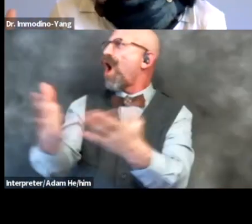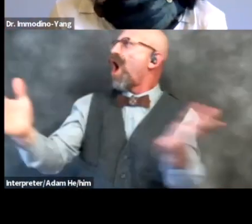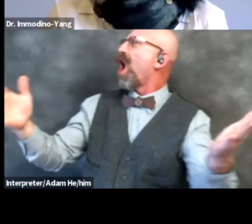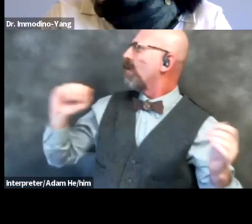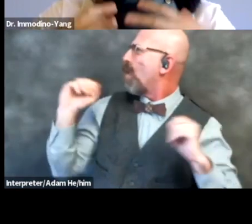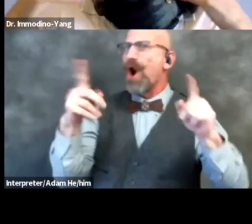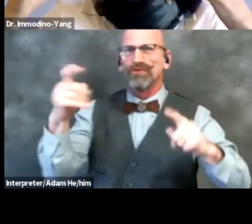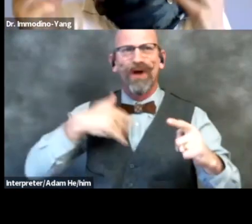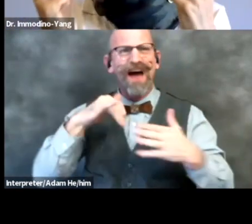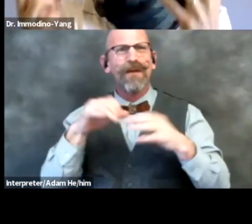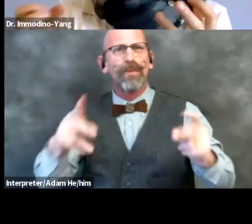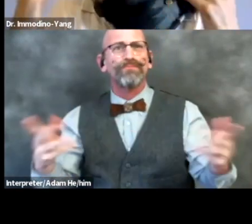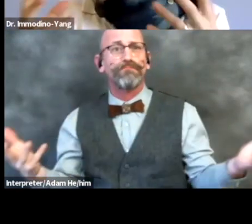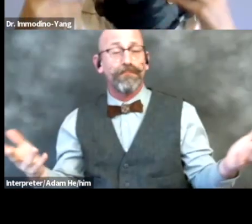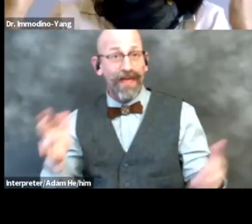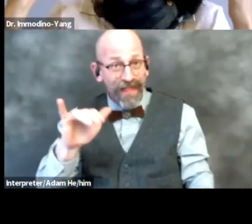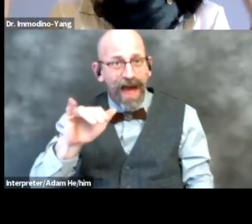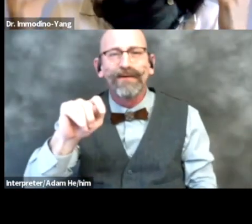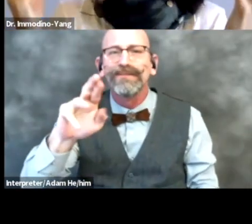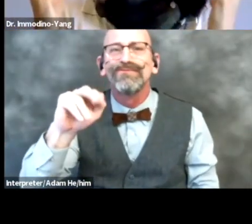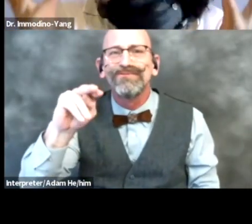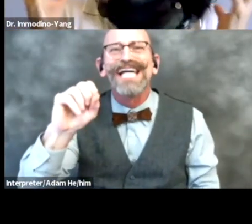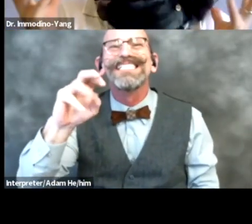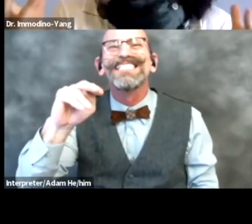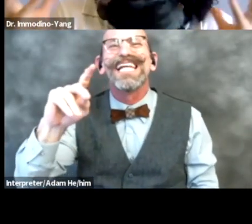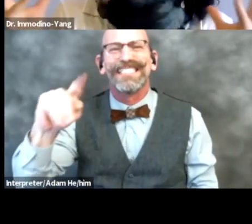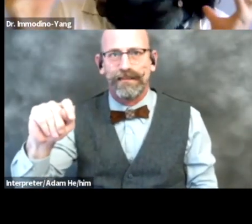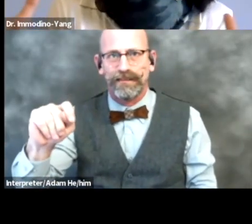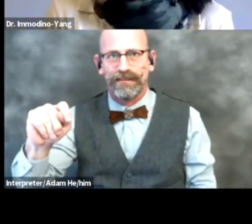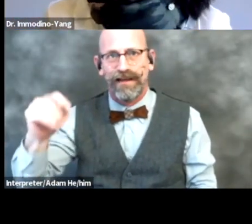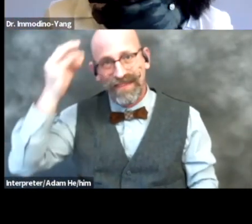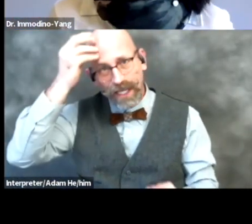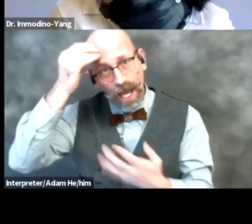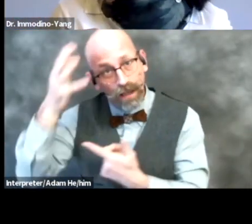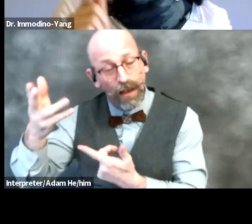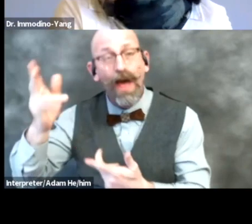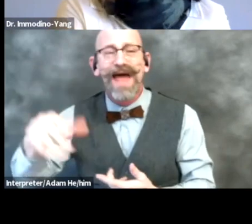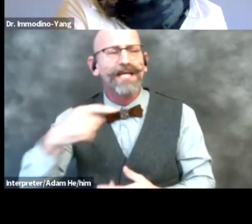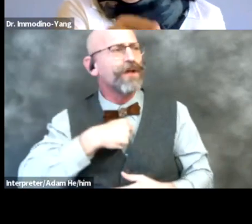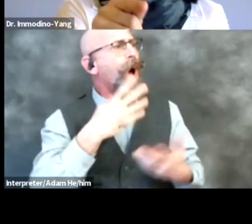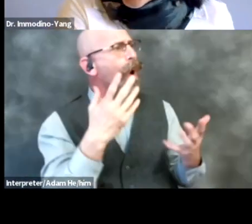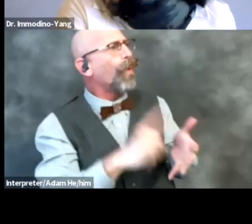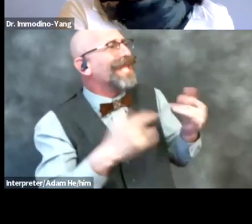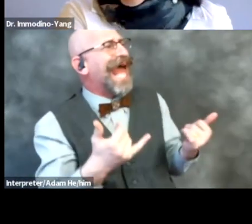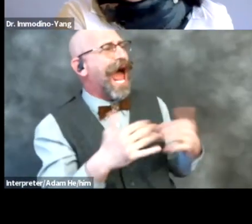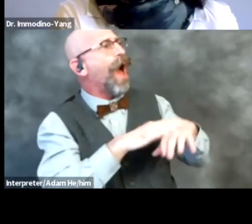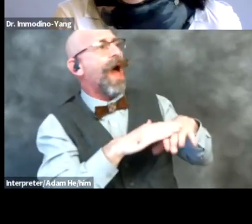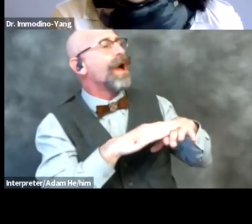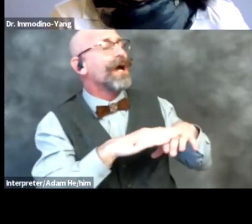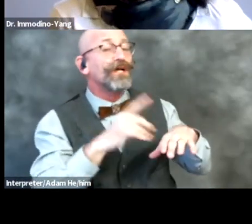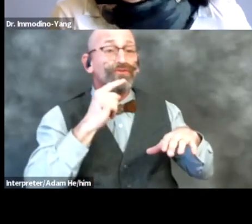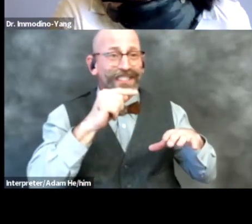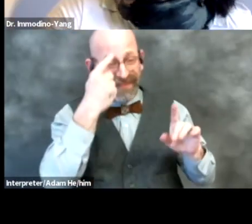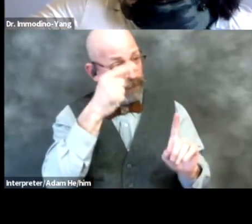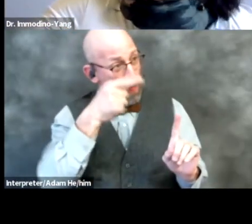transcendent is that? How that is really about what ought to be true and good and right, not about that girl that you just watched,